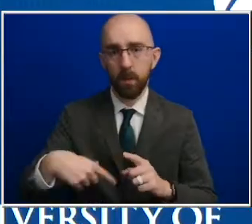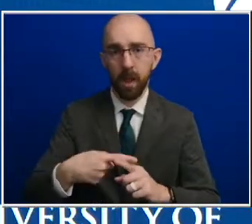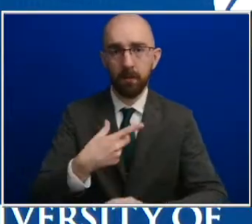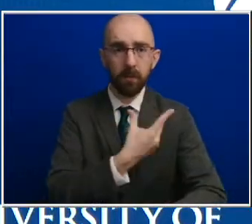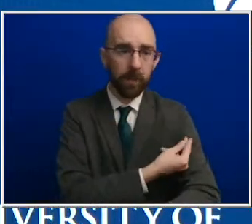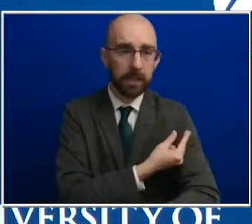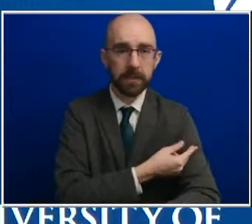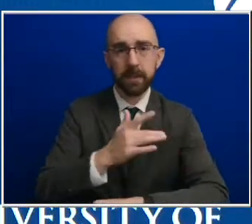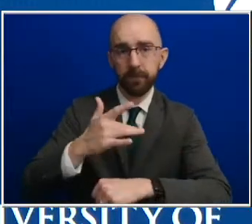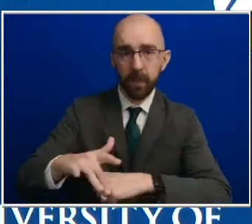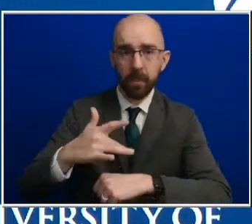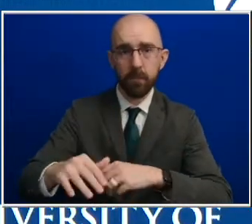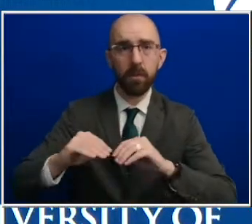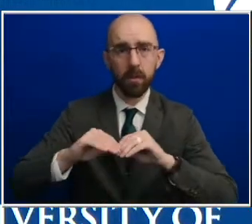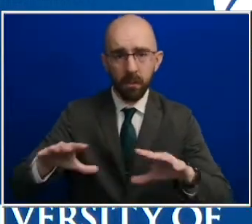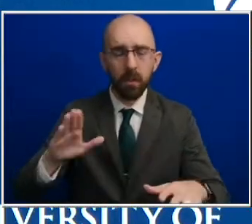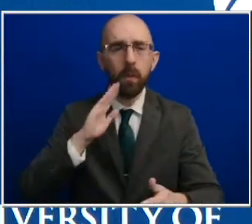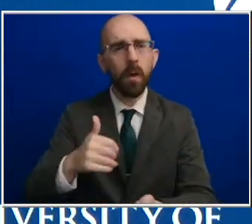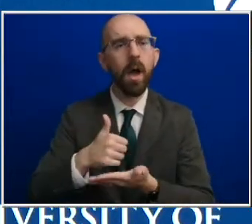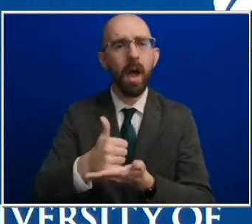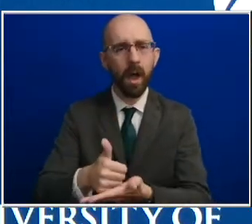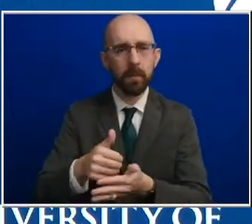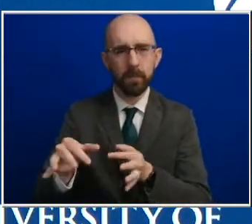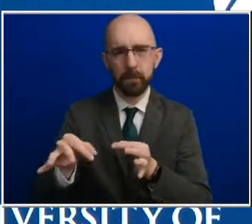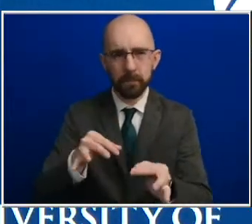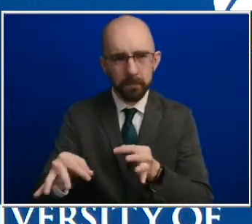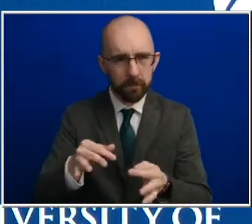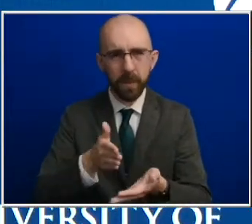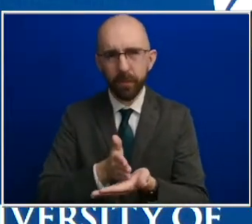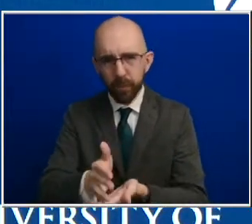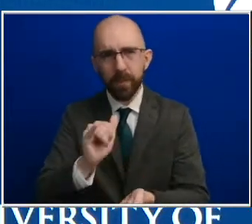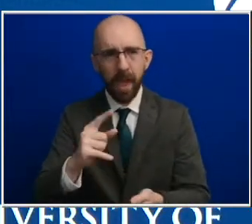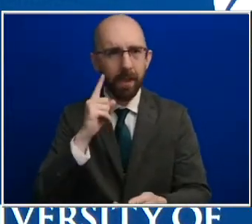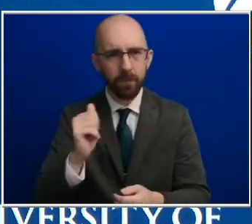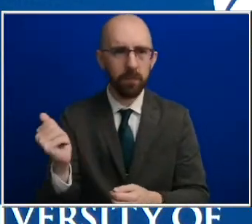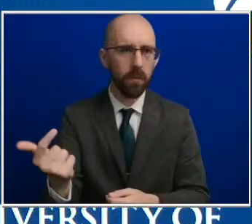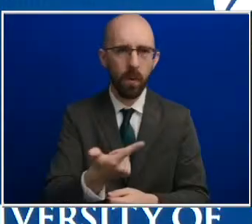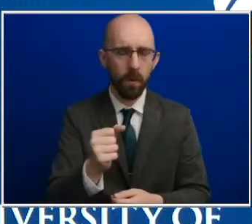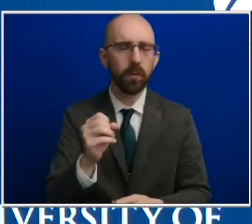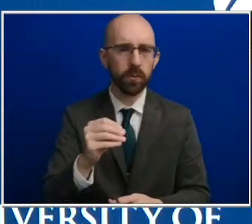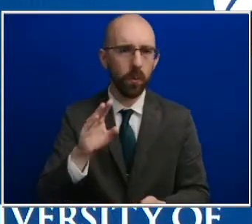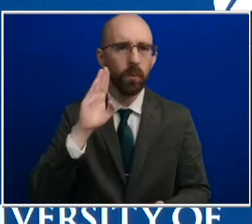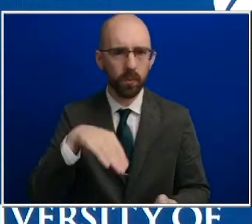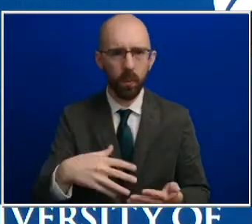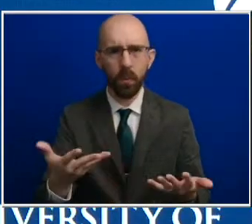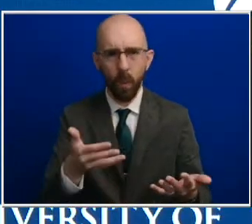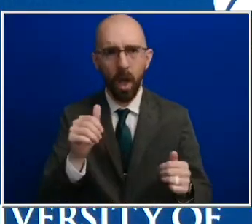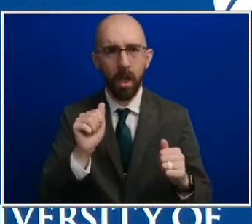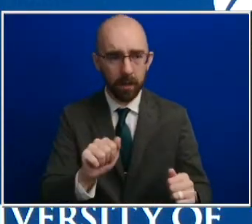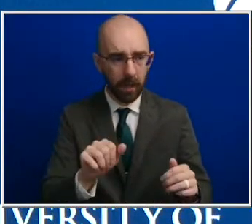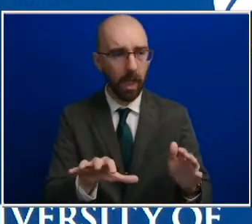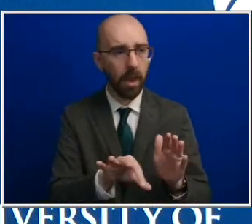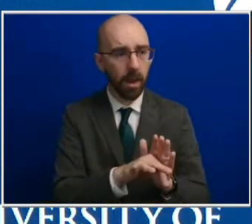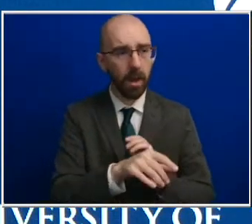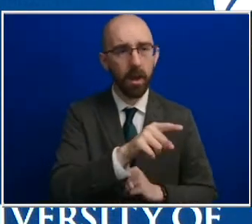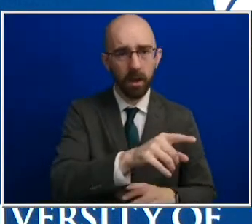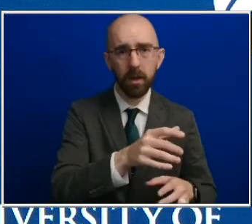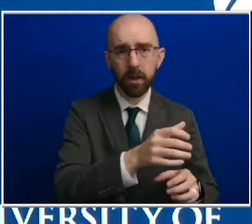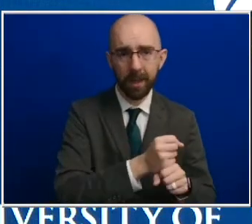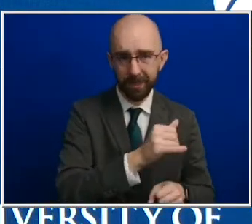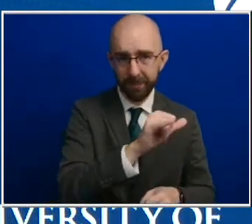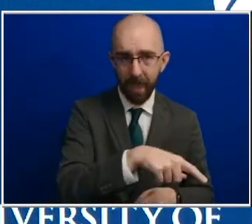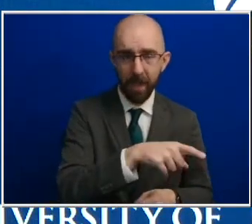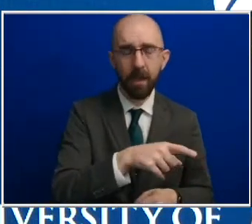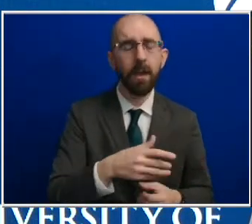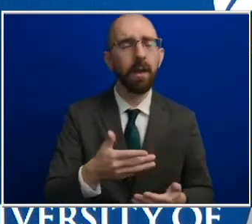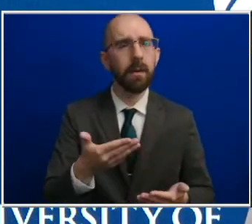we will help delineate and go through that for everybody so they know what they can get and really the best way to go